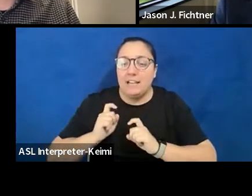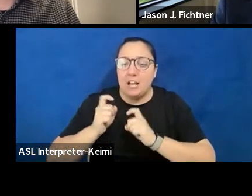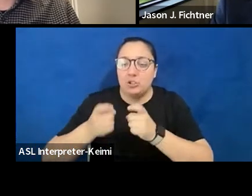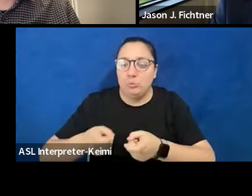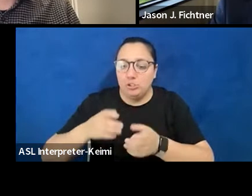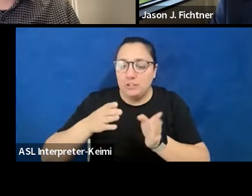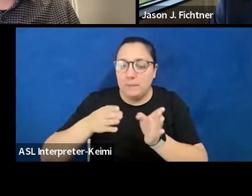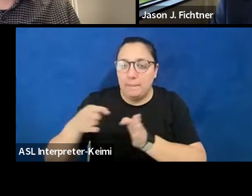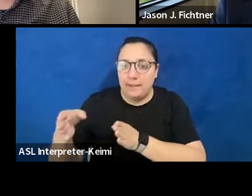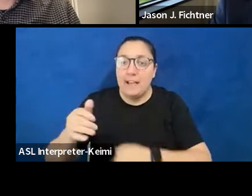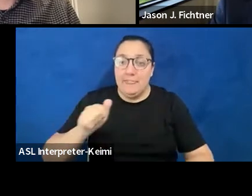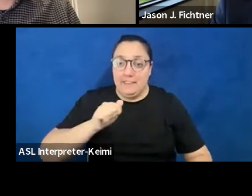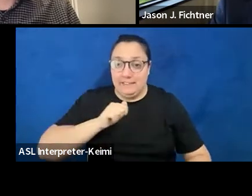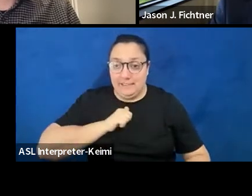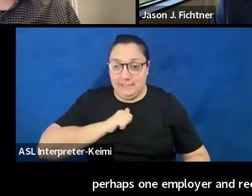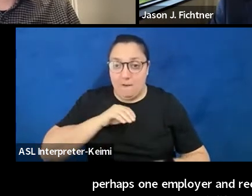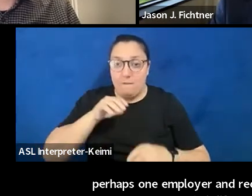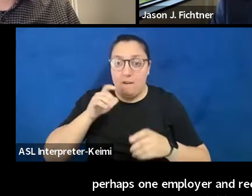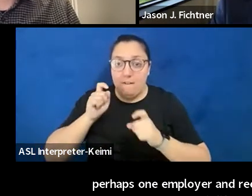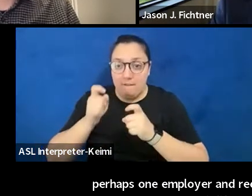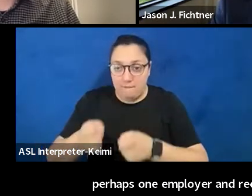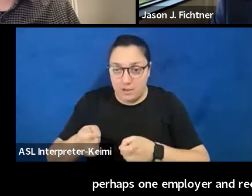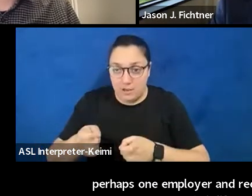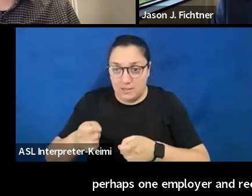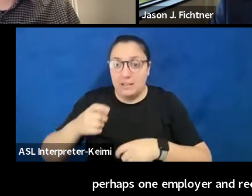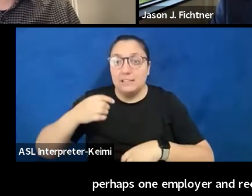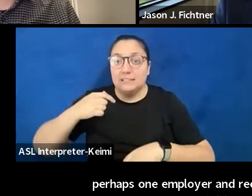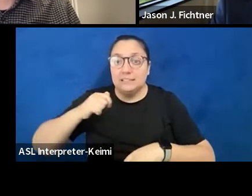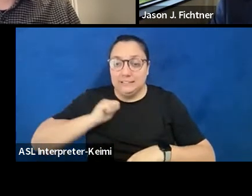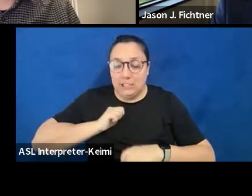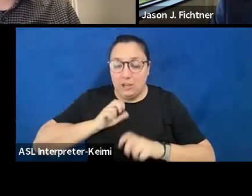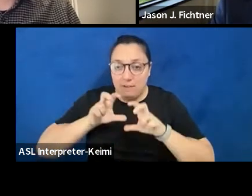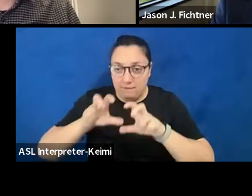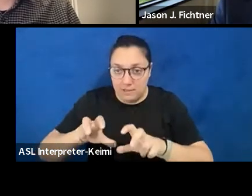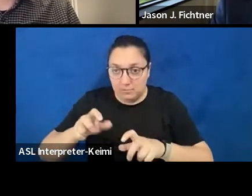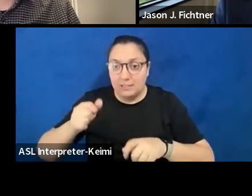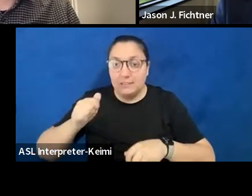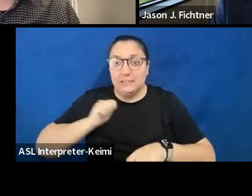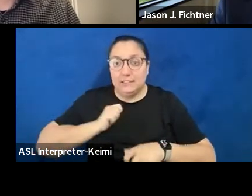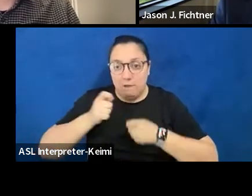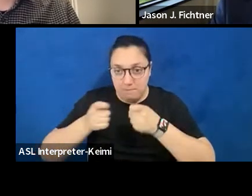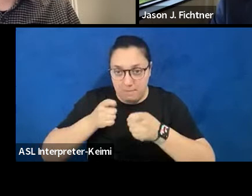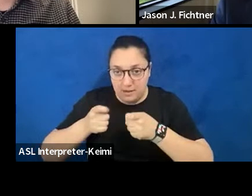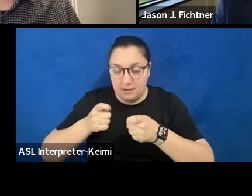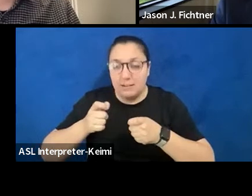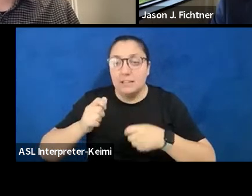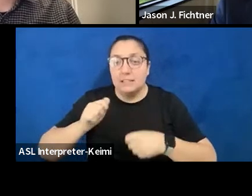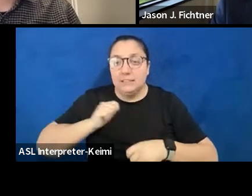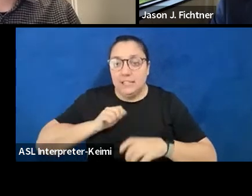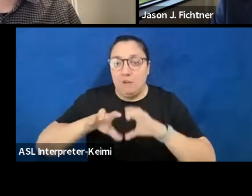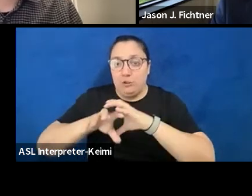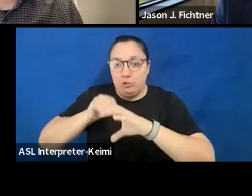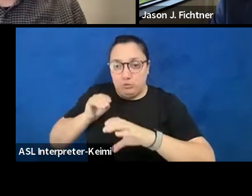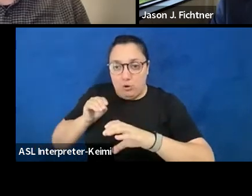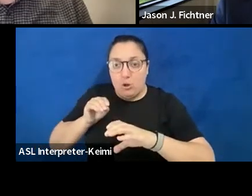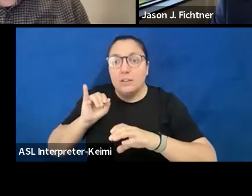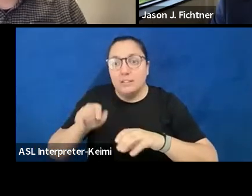self-funded, self-invested, self-managed, self-withdrawn type of account that is a very